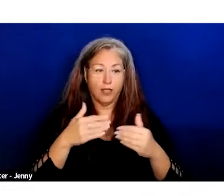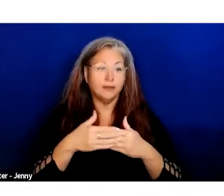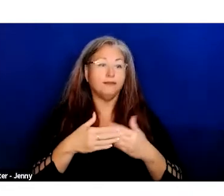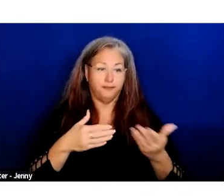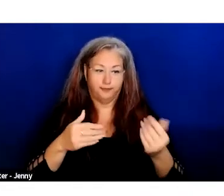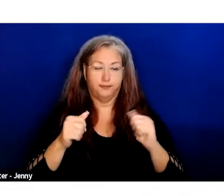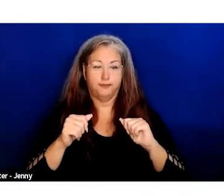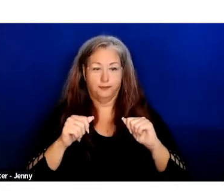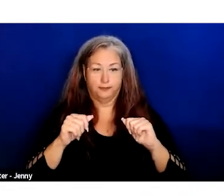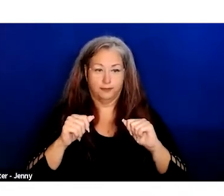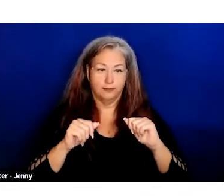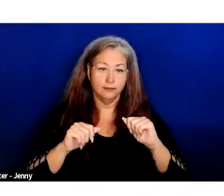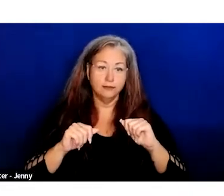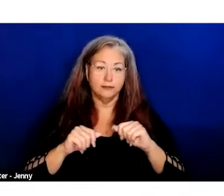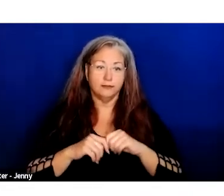slide.